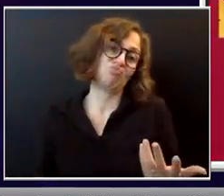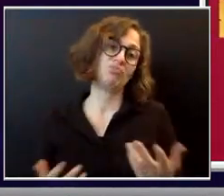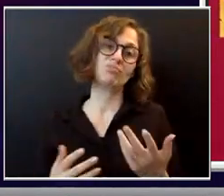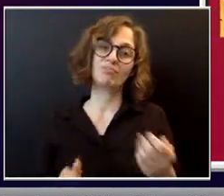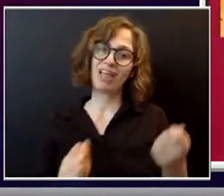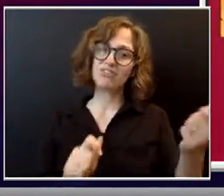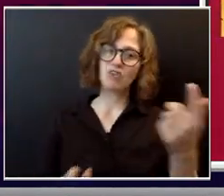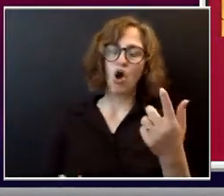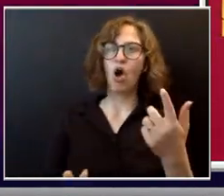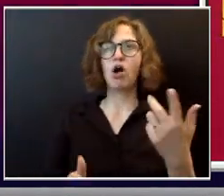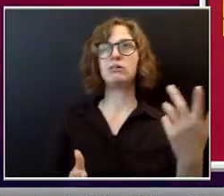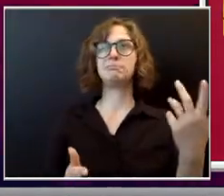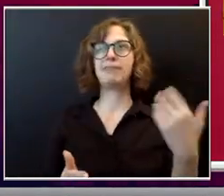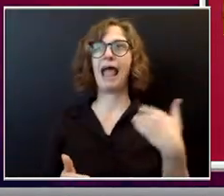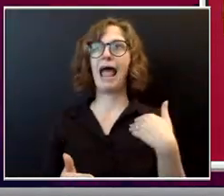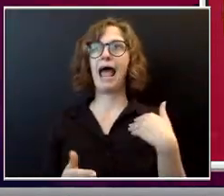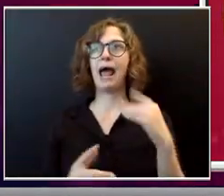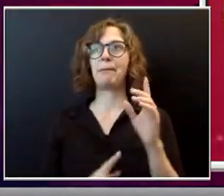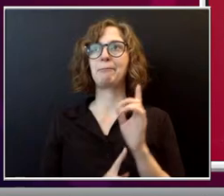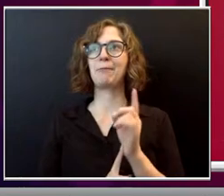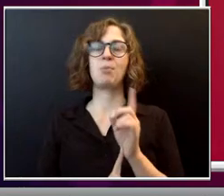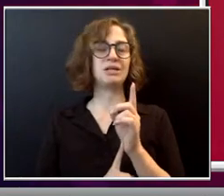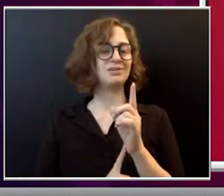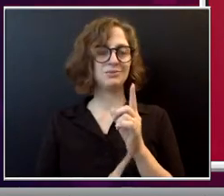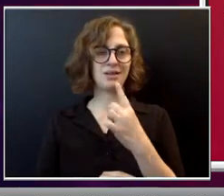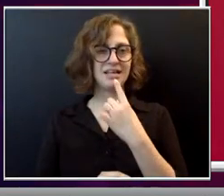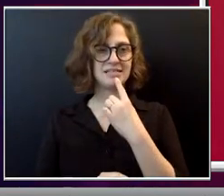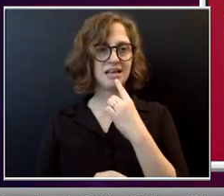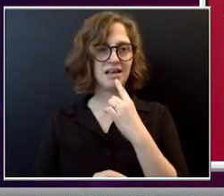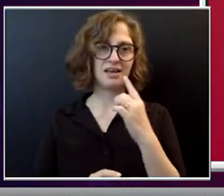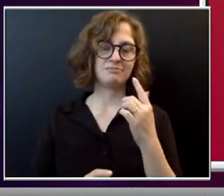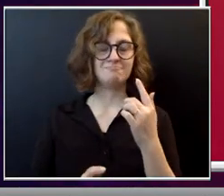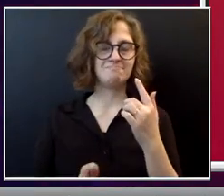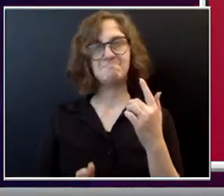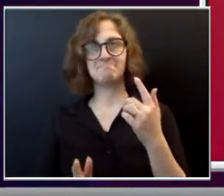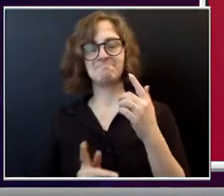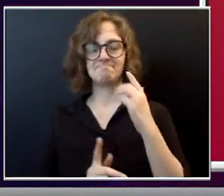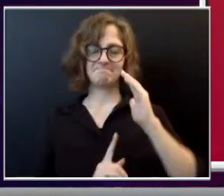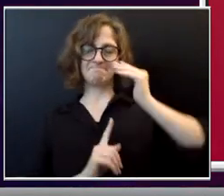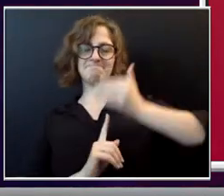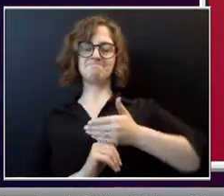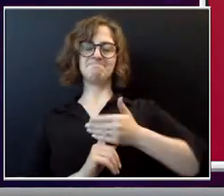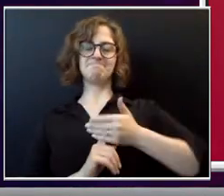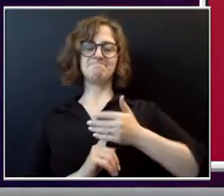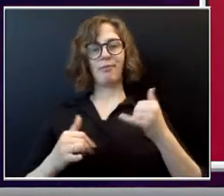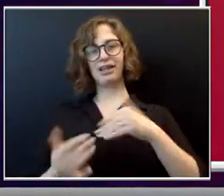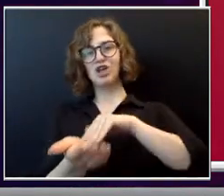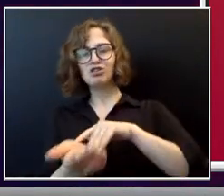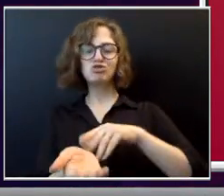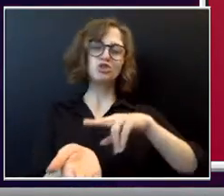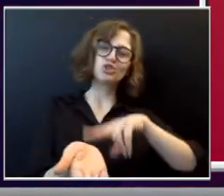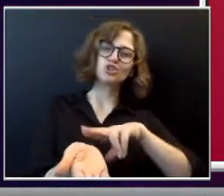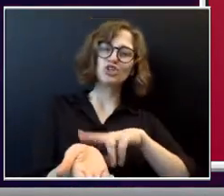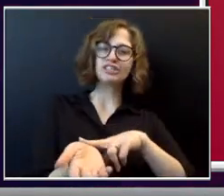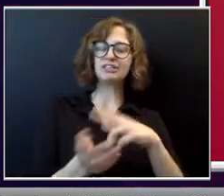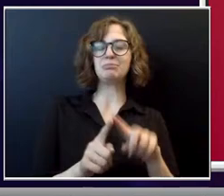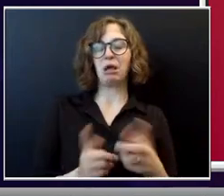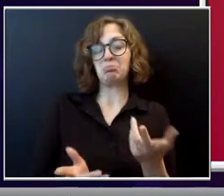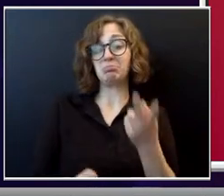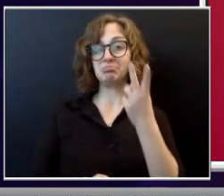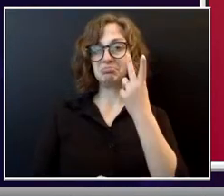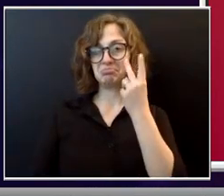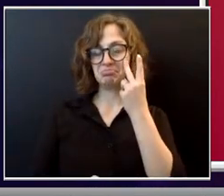gone through being a doctor or nurse and playing that, but we'll see what time will show with them. Does every kid like playing with a